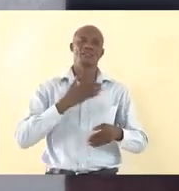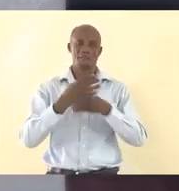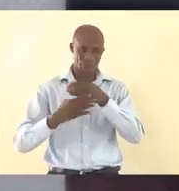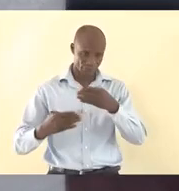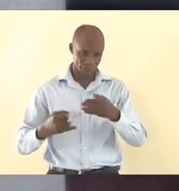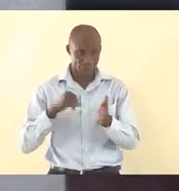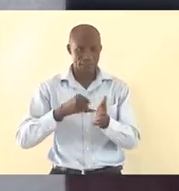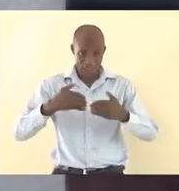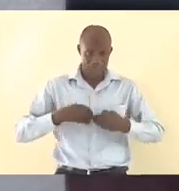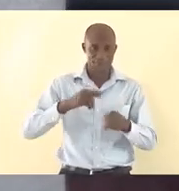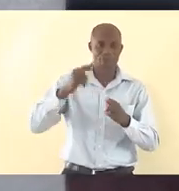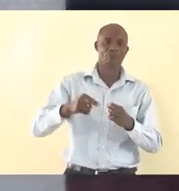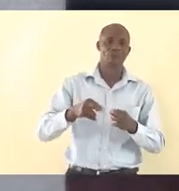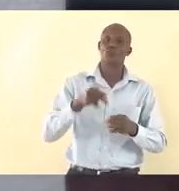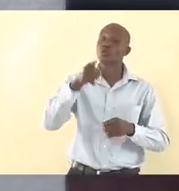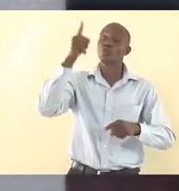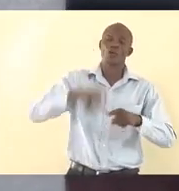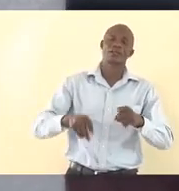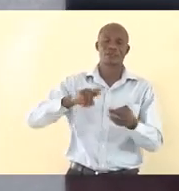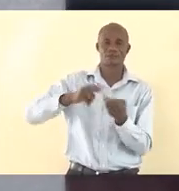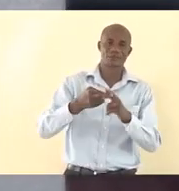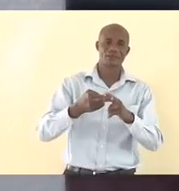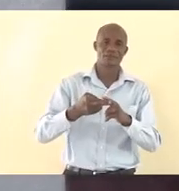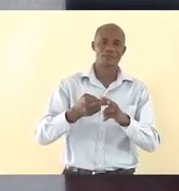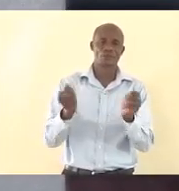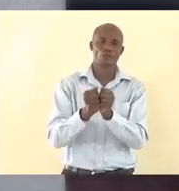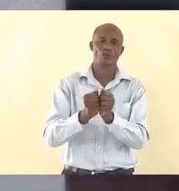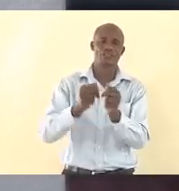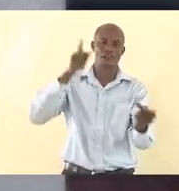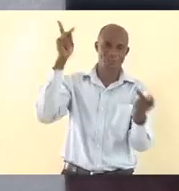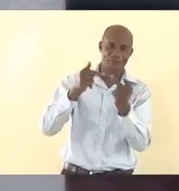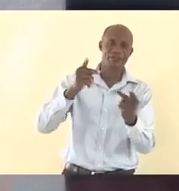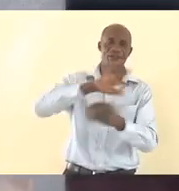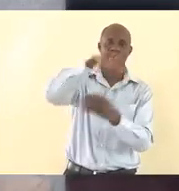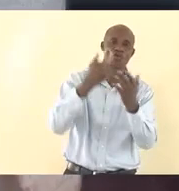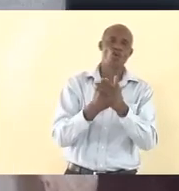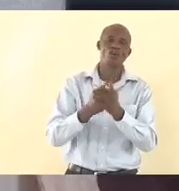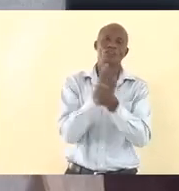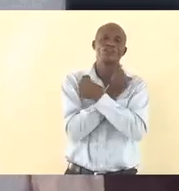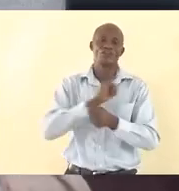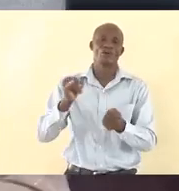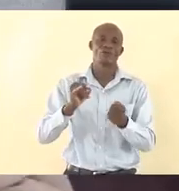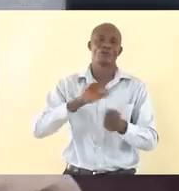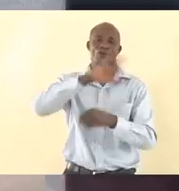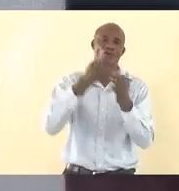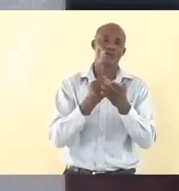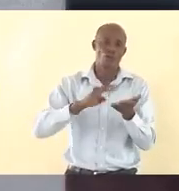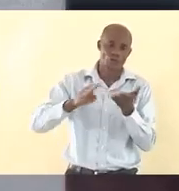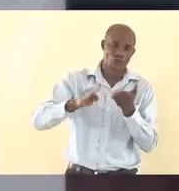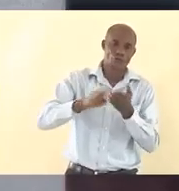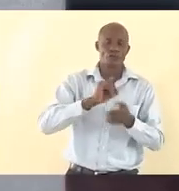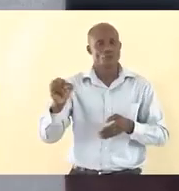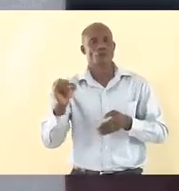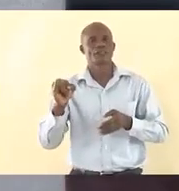You cannot relate with a perfect, all-loving, all-forgiving God in heaven if you cannot deal with a less